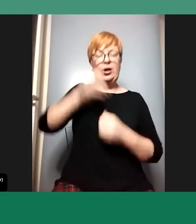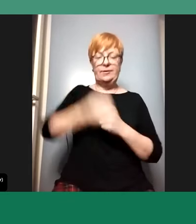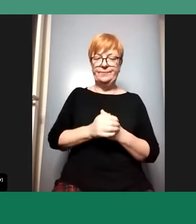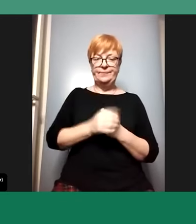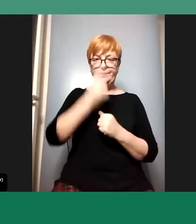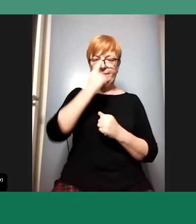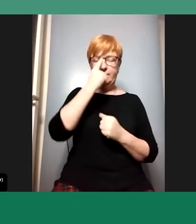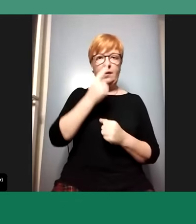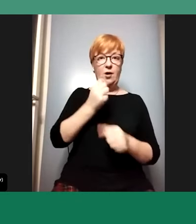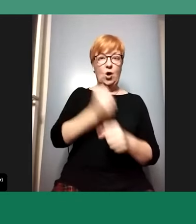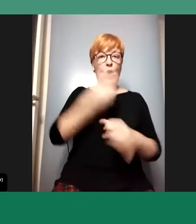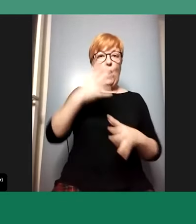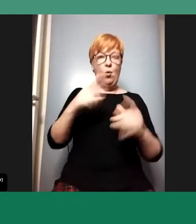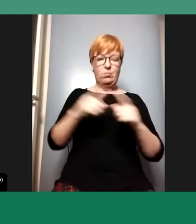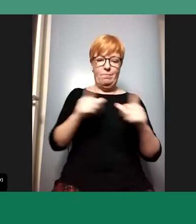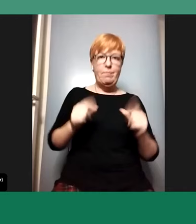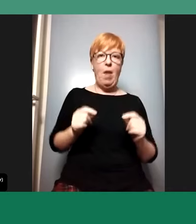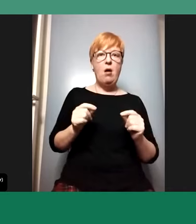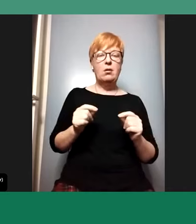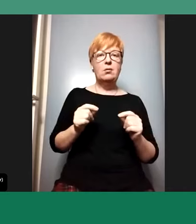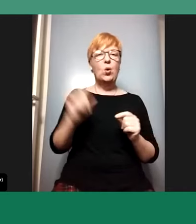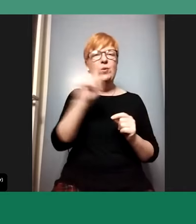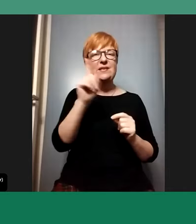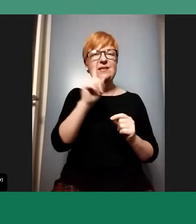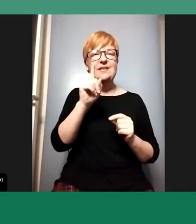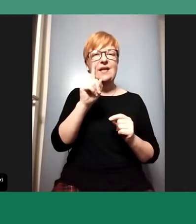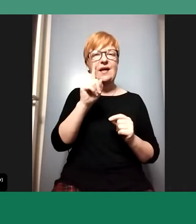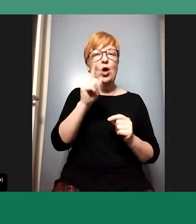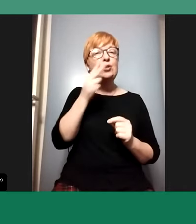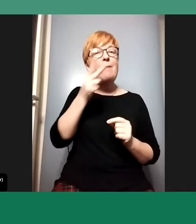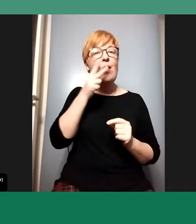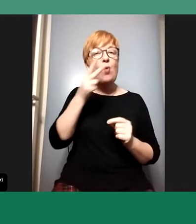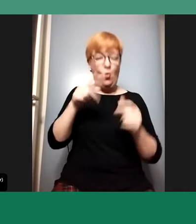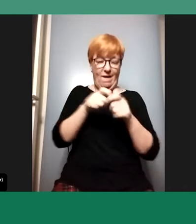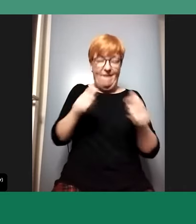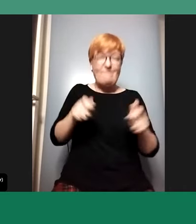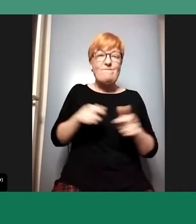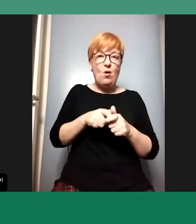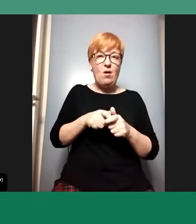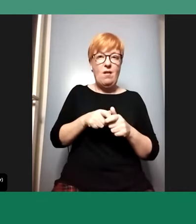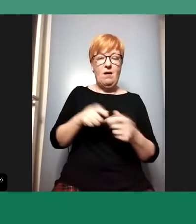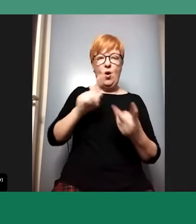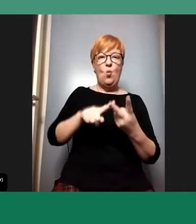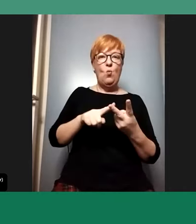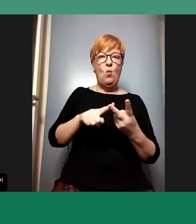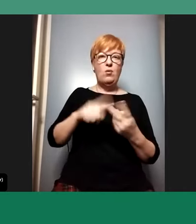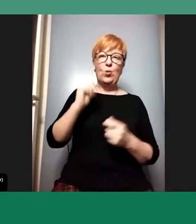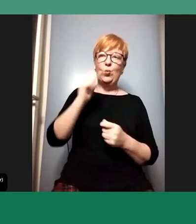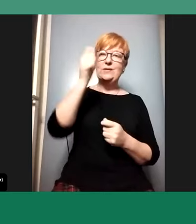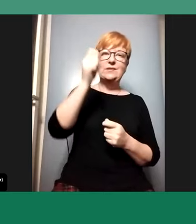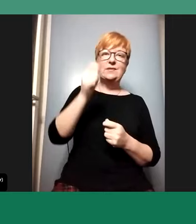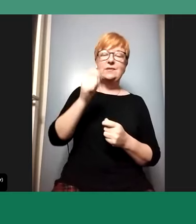block, tobacco in tin foil, one fly whisk to wish fly off gone off sweet